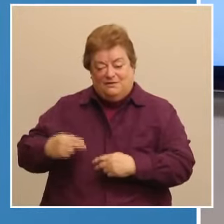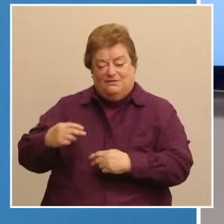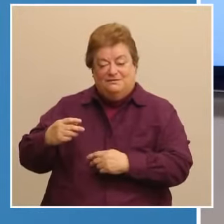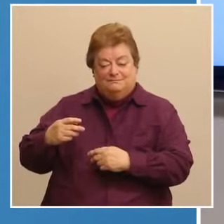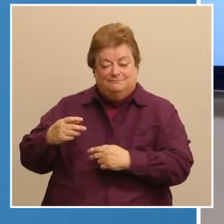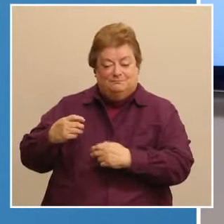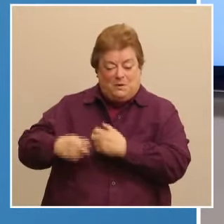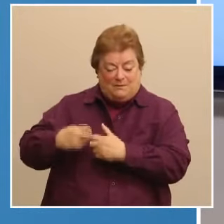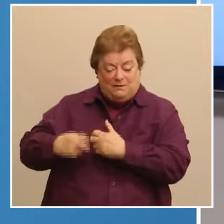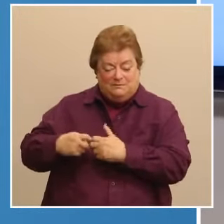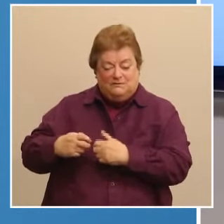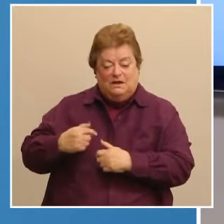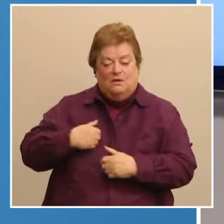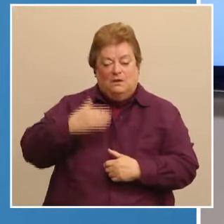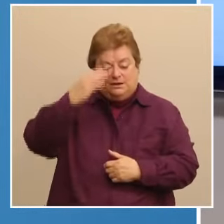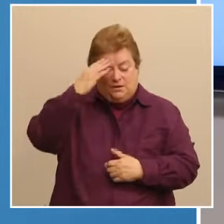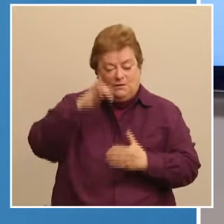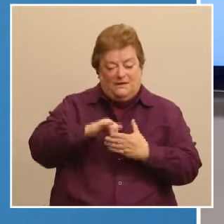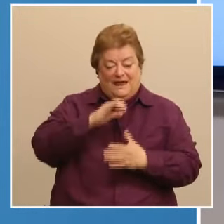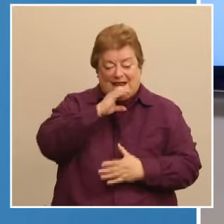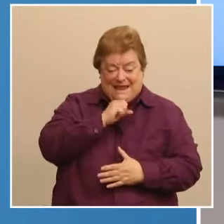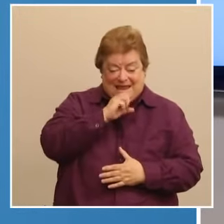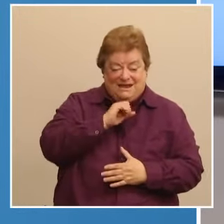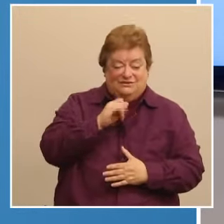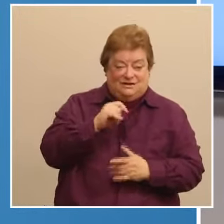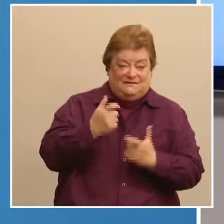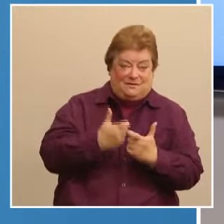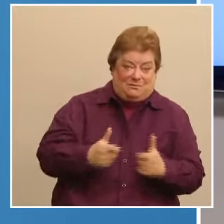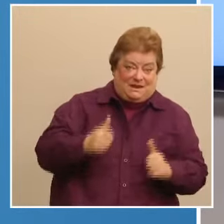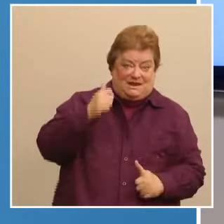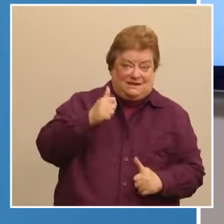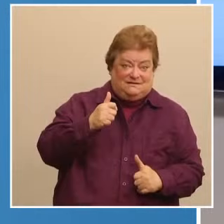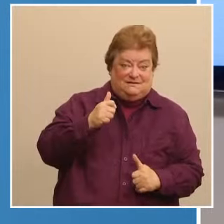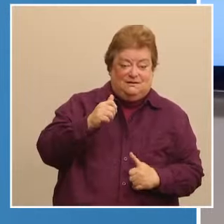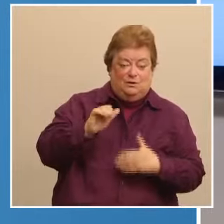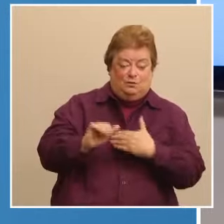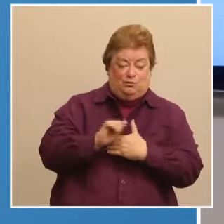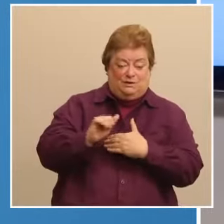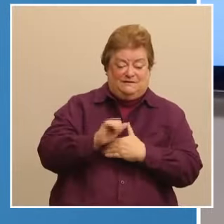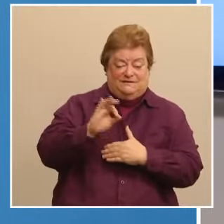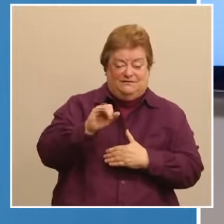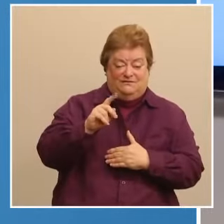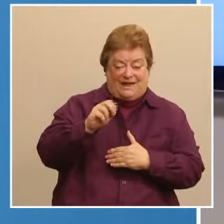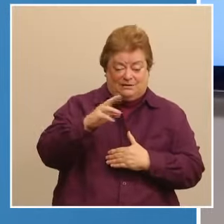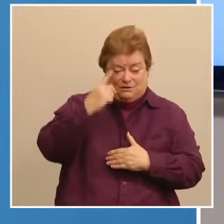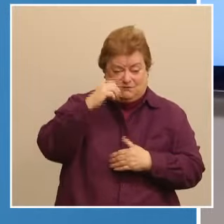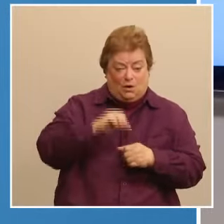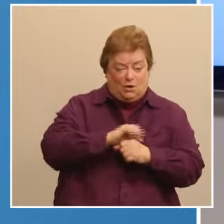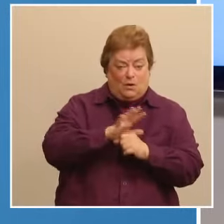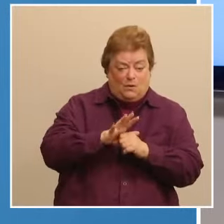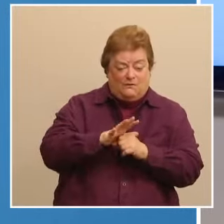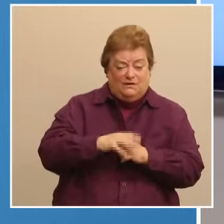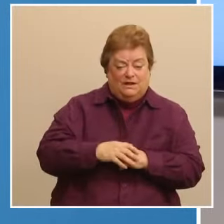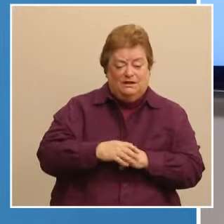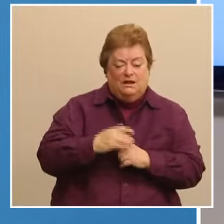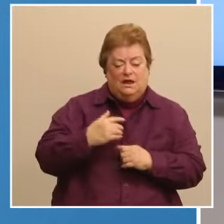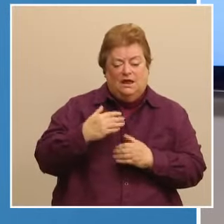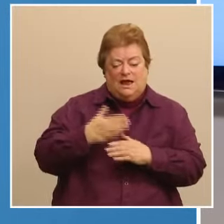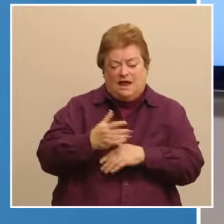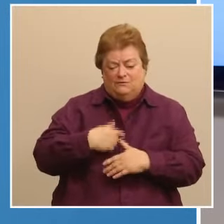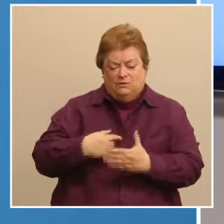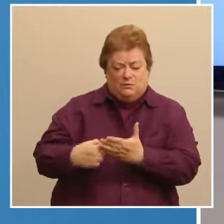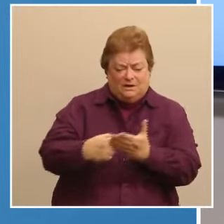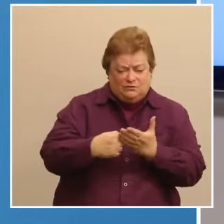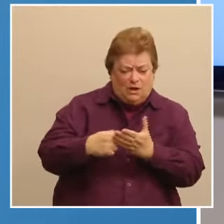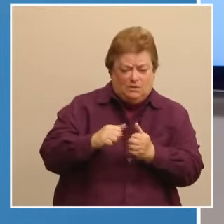biggest risk factors for having COVID. And after consulting with our physicians and